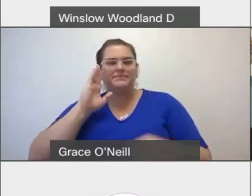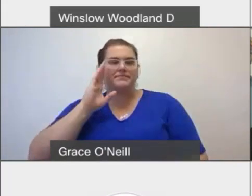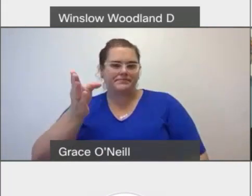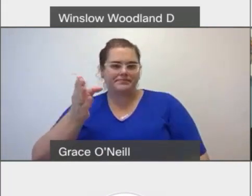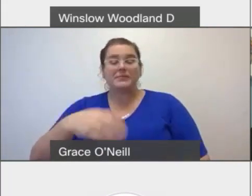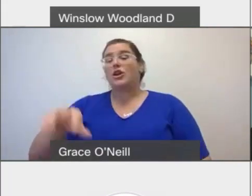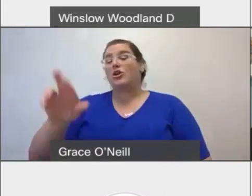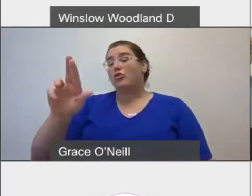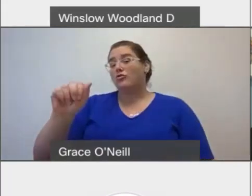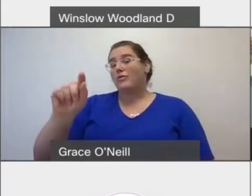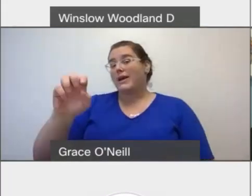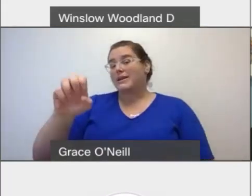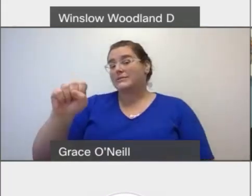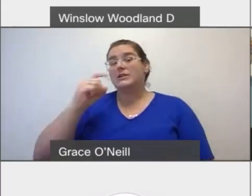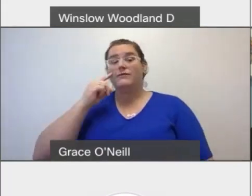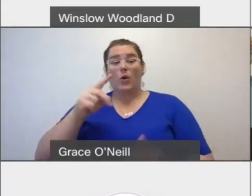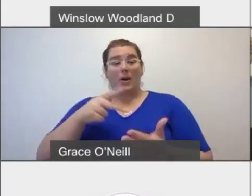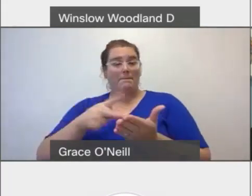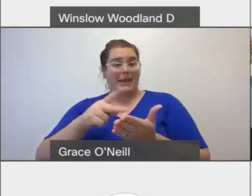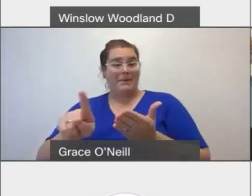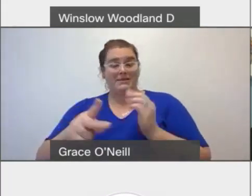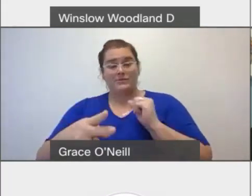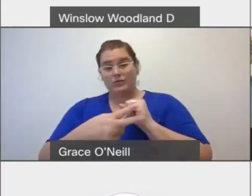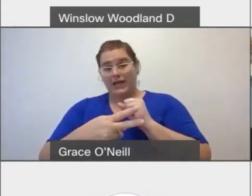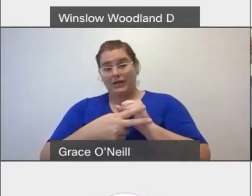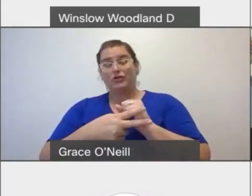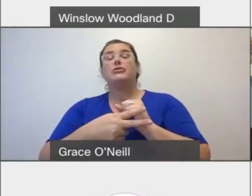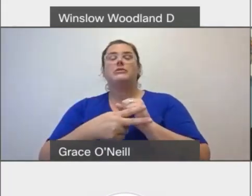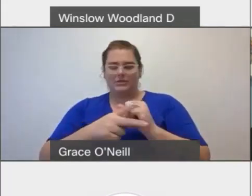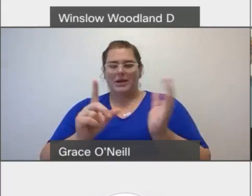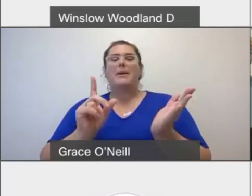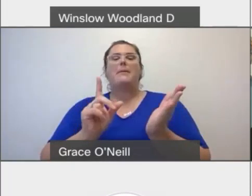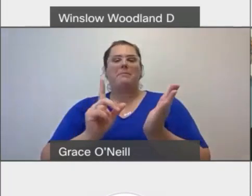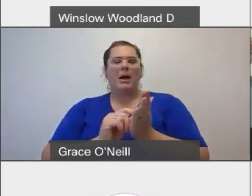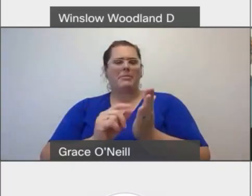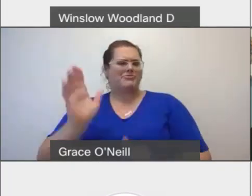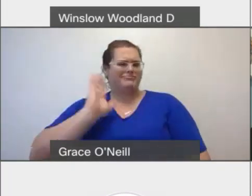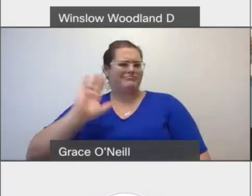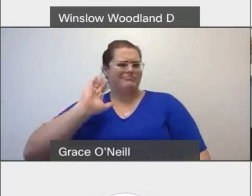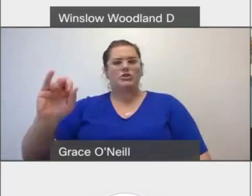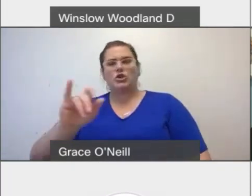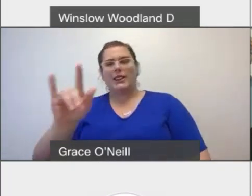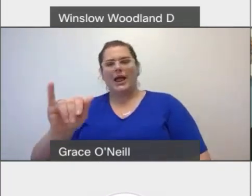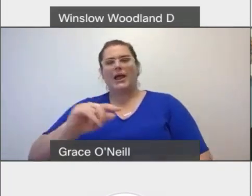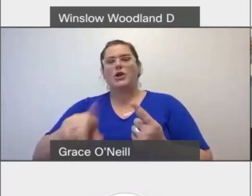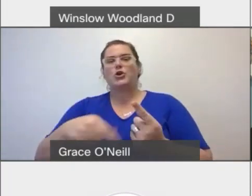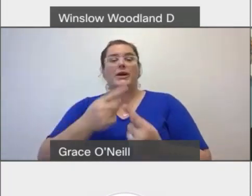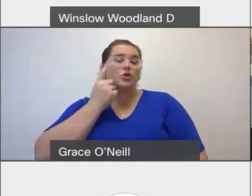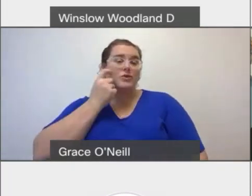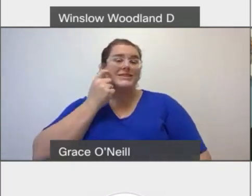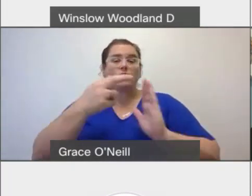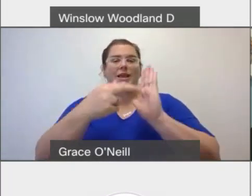rates for the retainer payments were published when our new rates were published in July. And